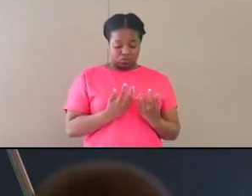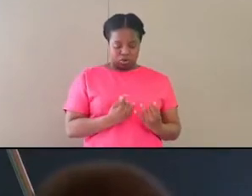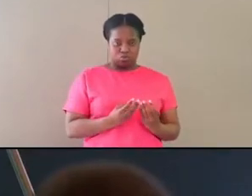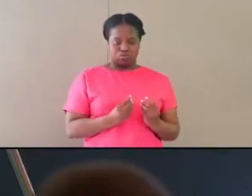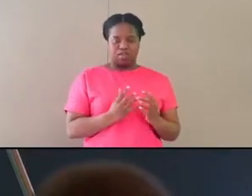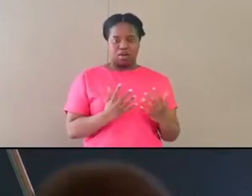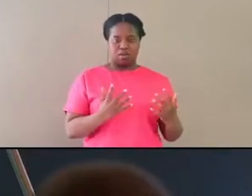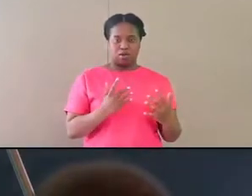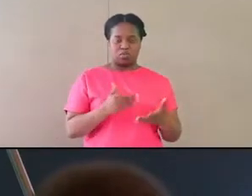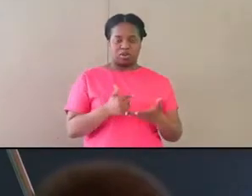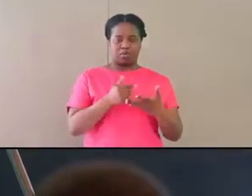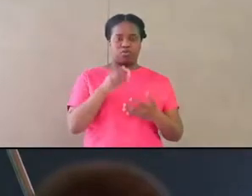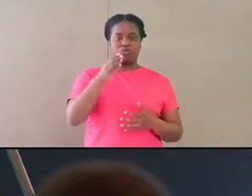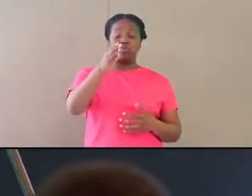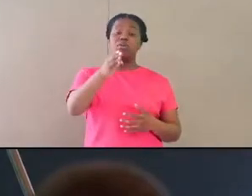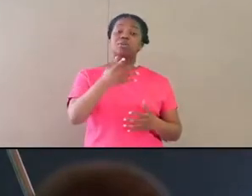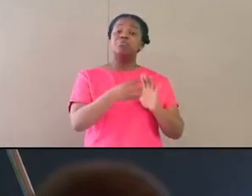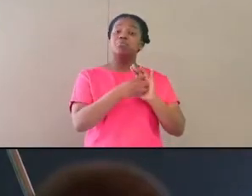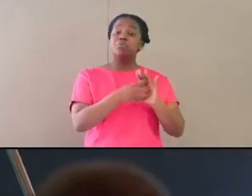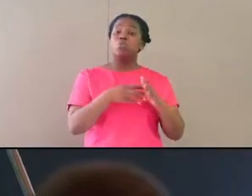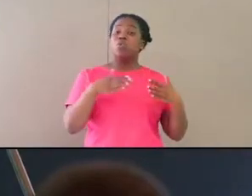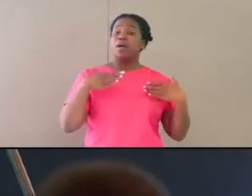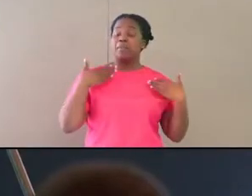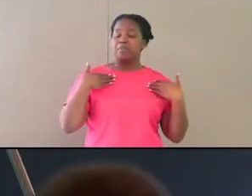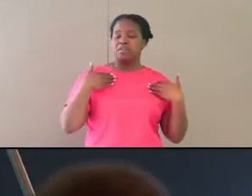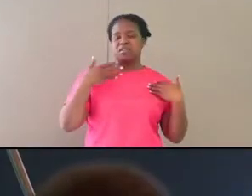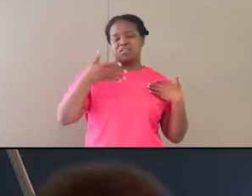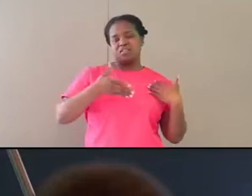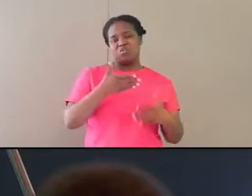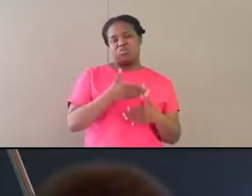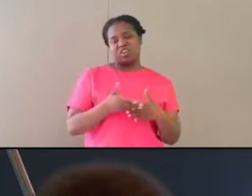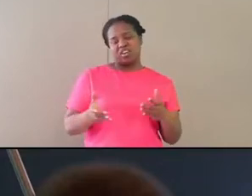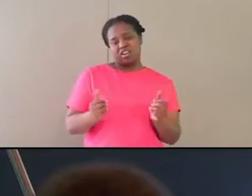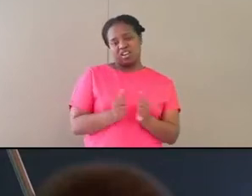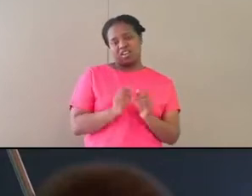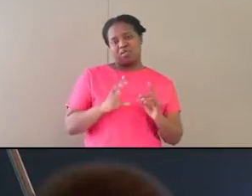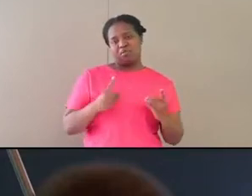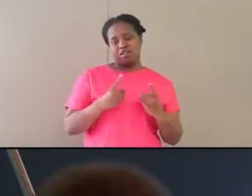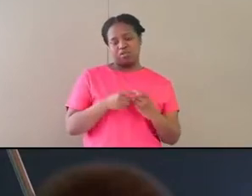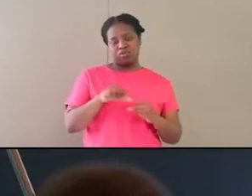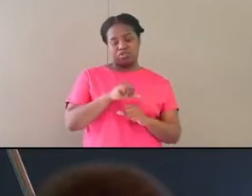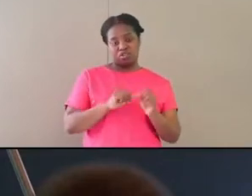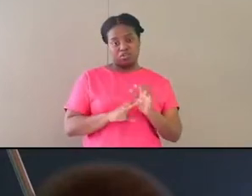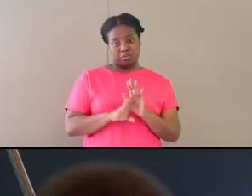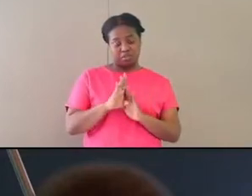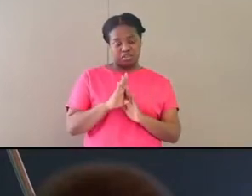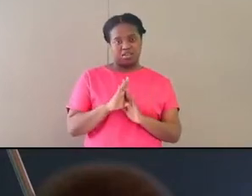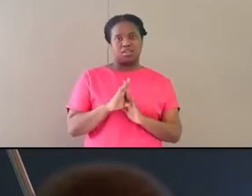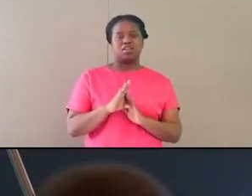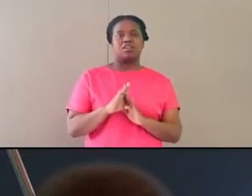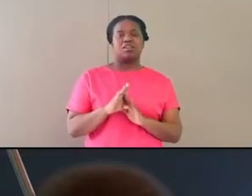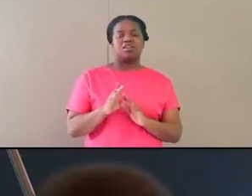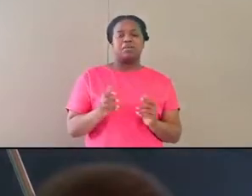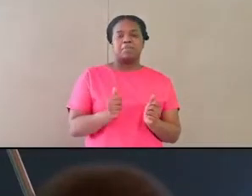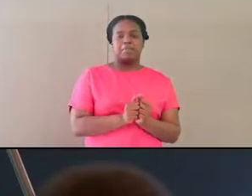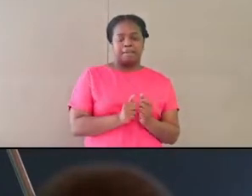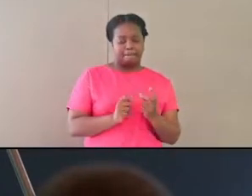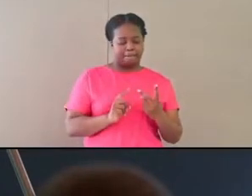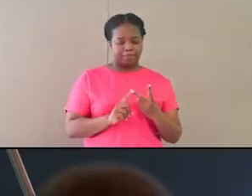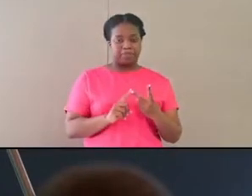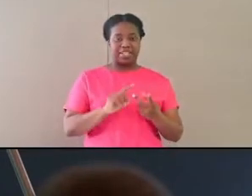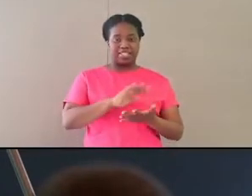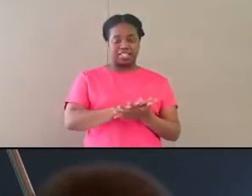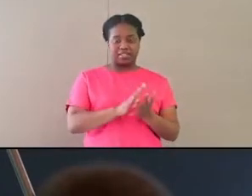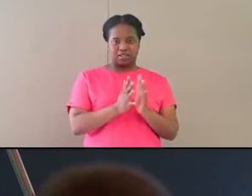example we're very happy and honored to be working with the Department of Social Development and Sasa